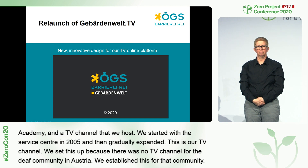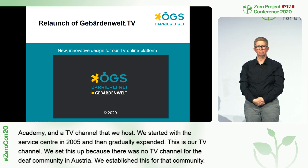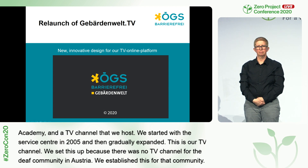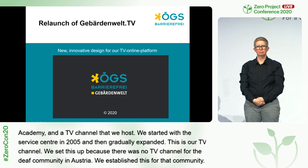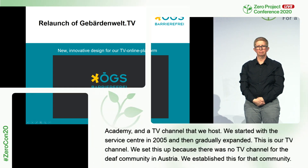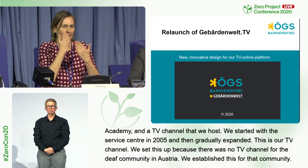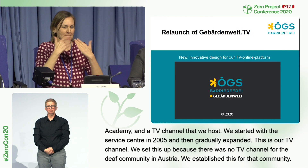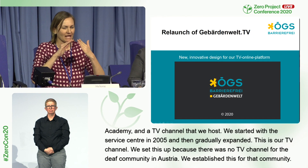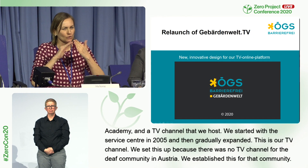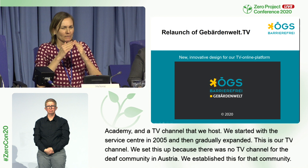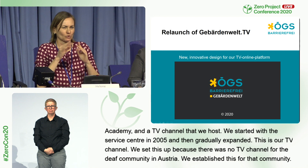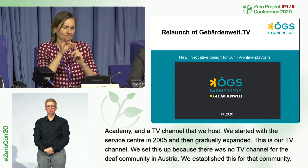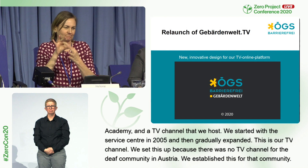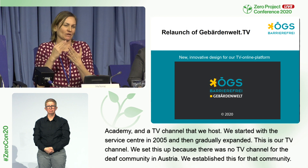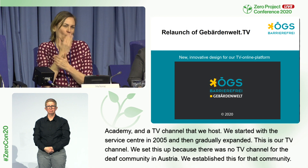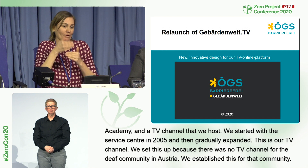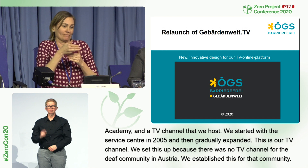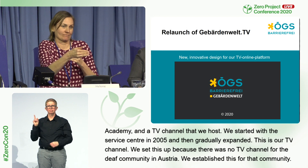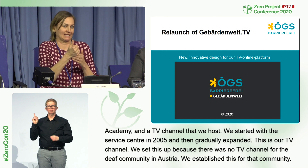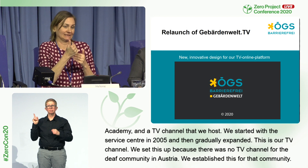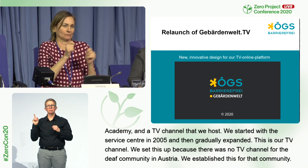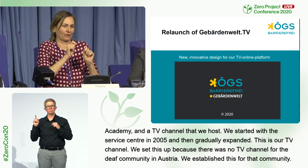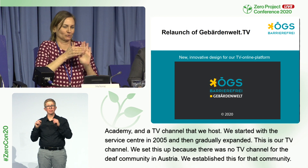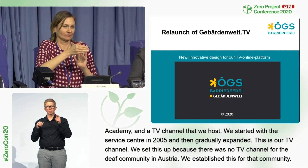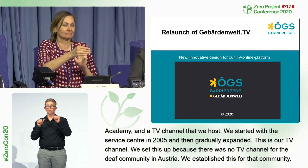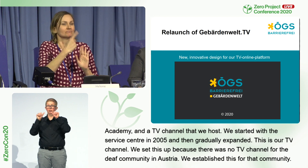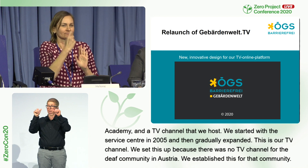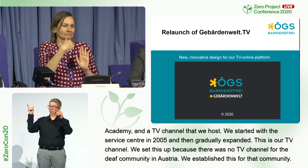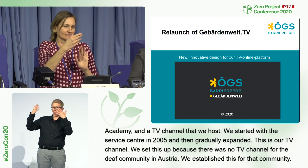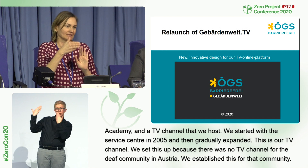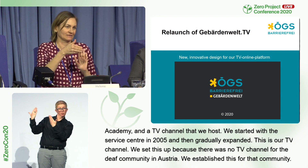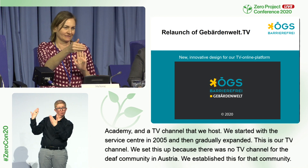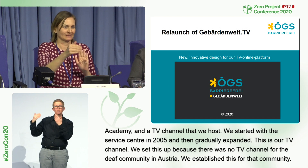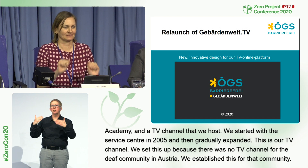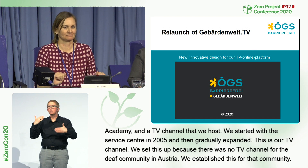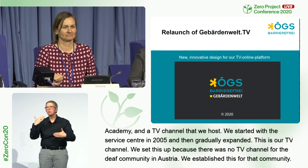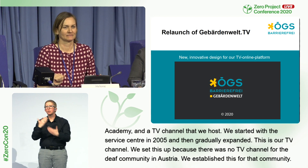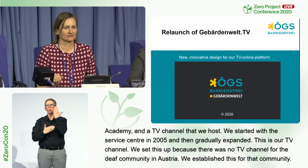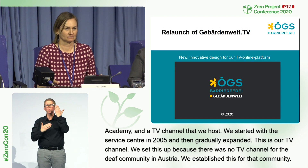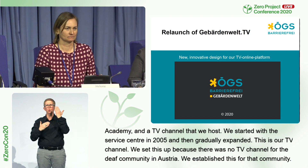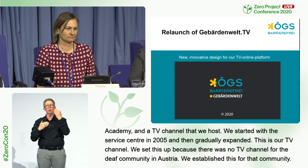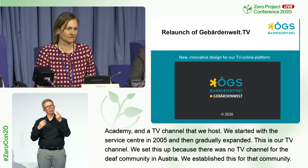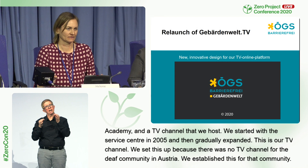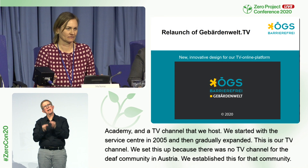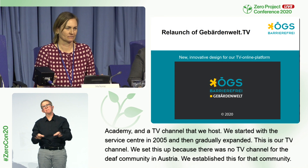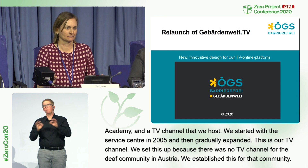That's an entirely new format, and it's a very important thing for the deaf community.